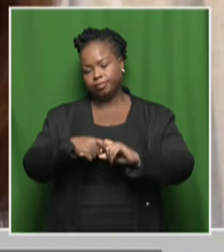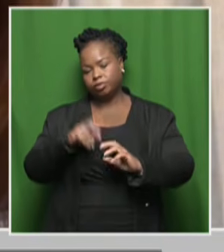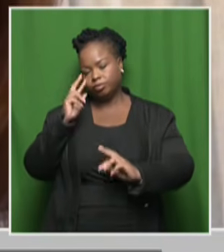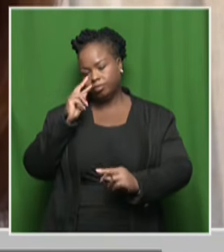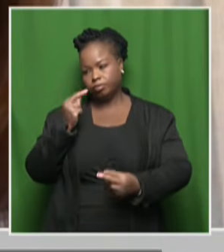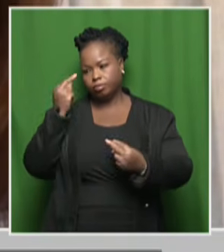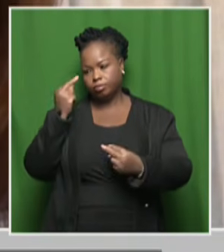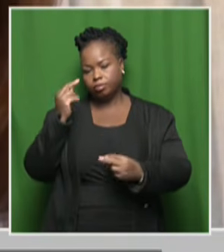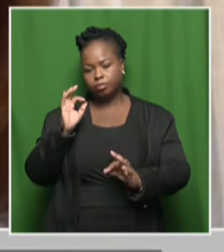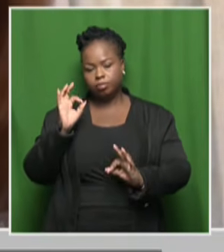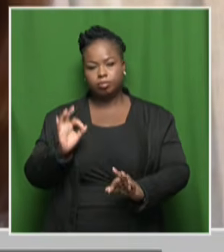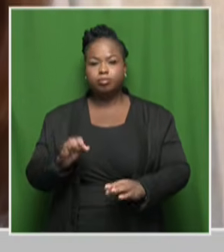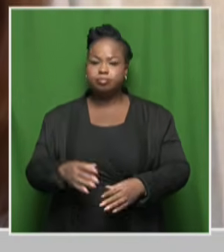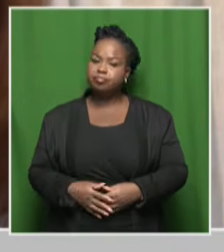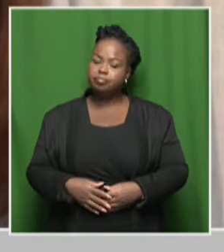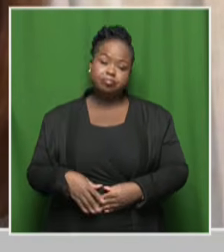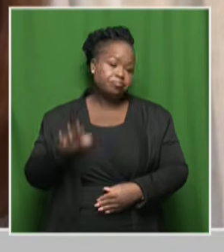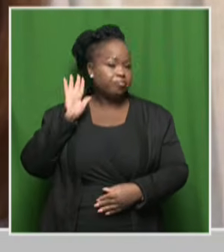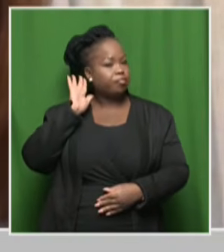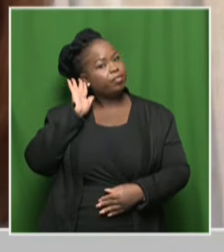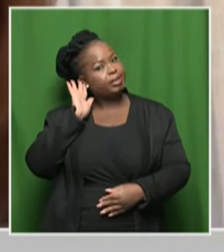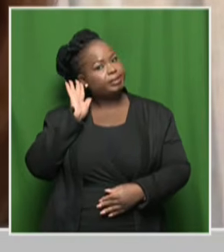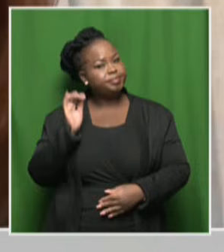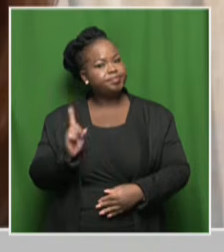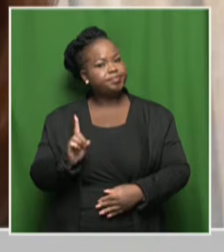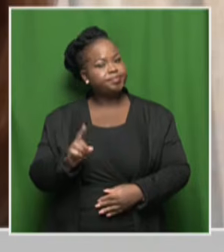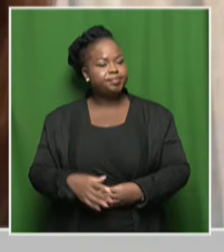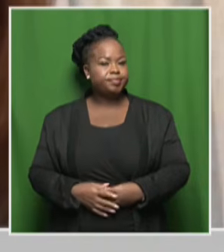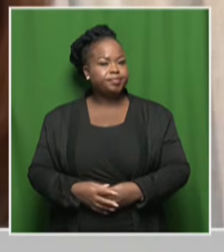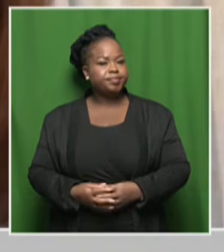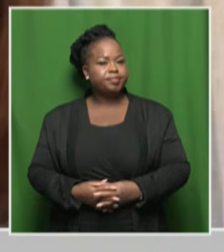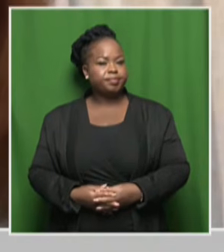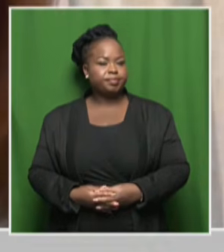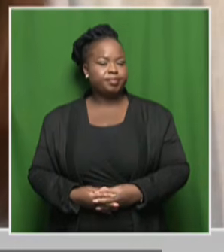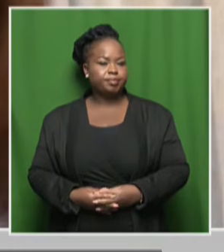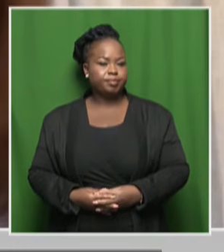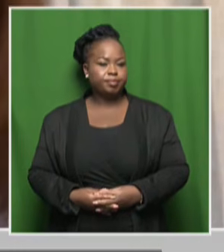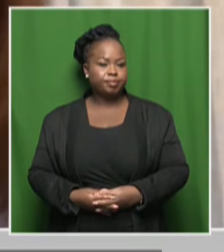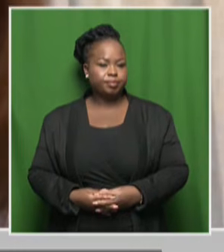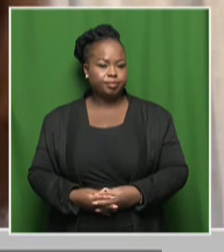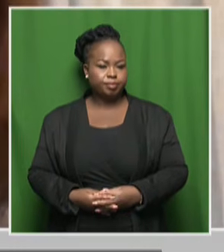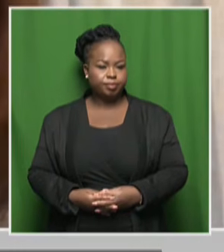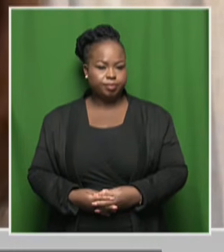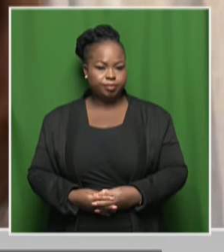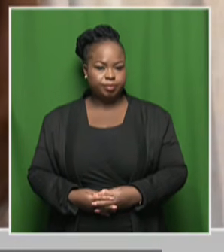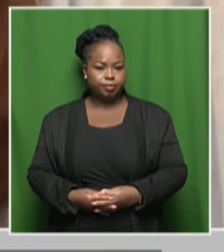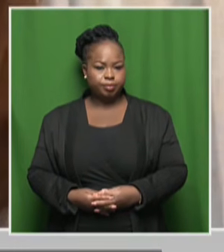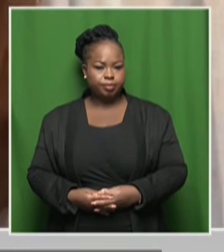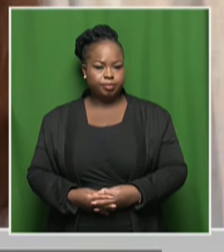and to take stock. What are we listening to? Tell us the rationale behind this edition and why it was chosen.